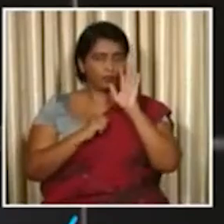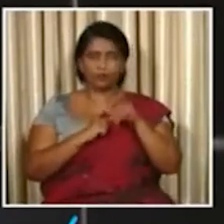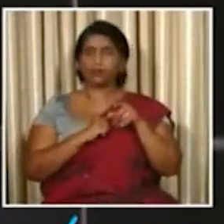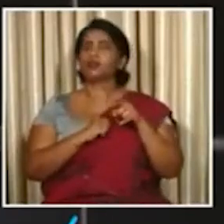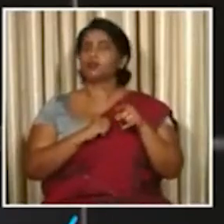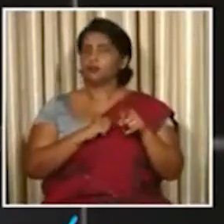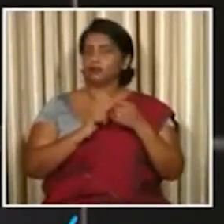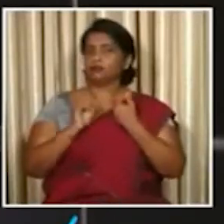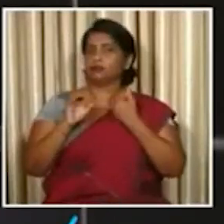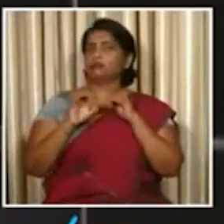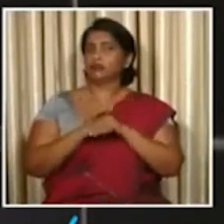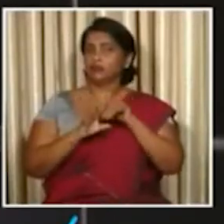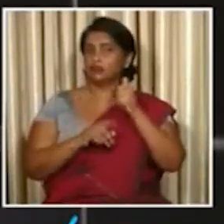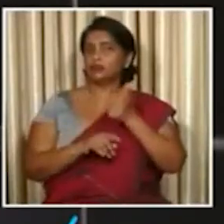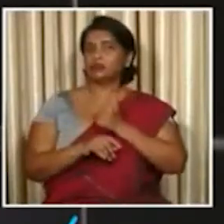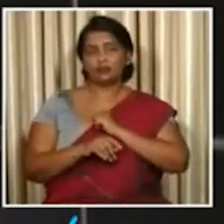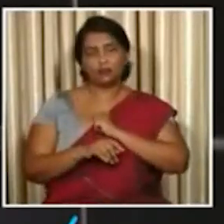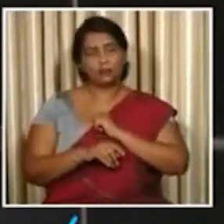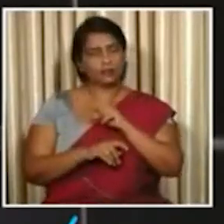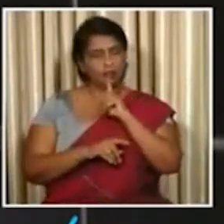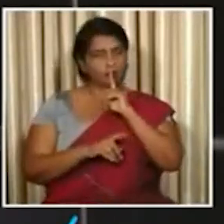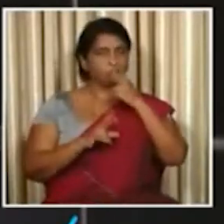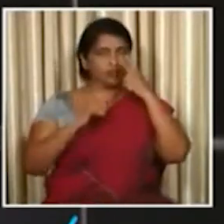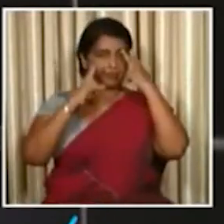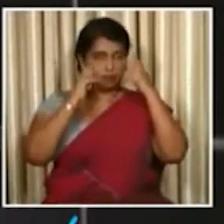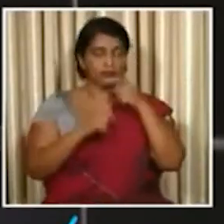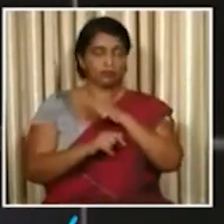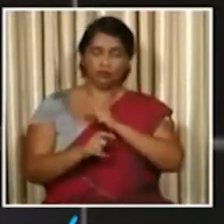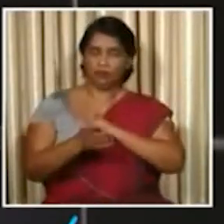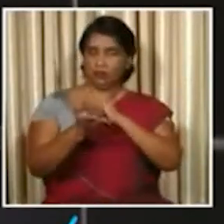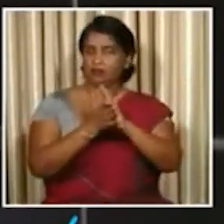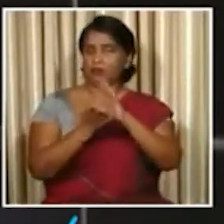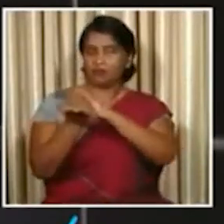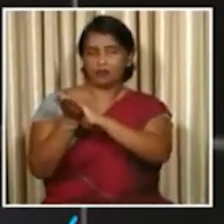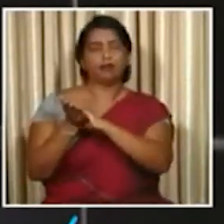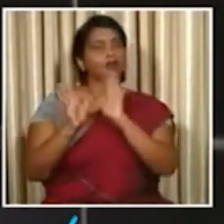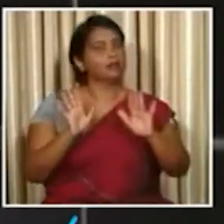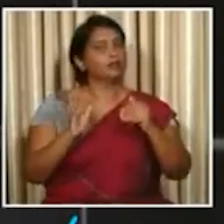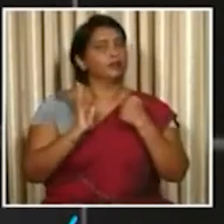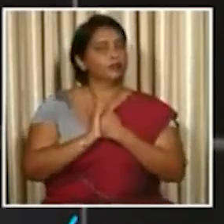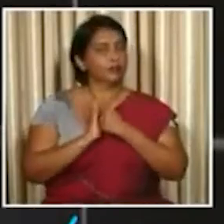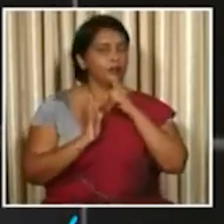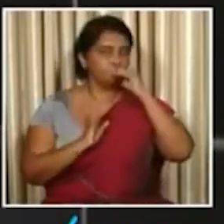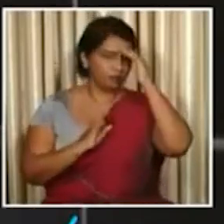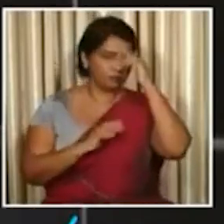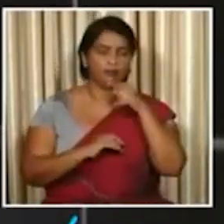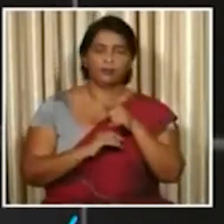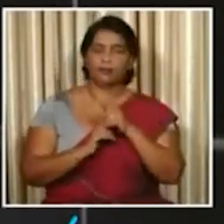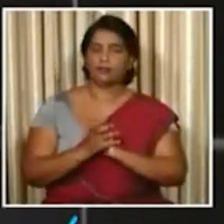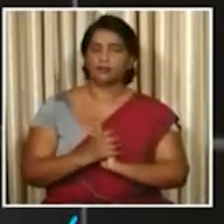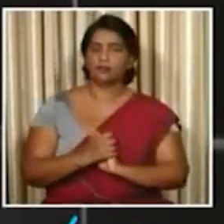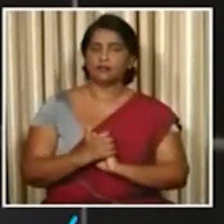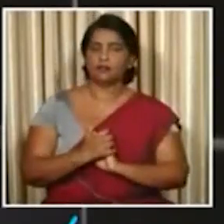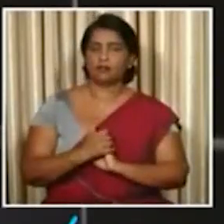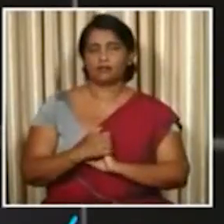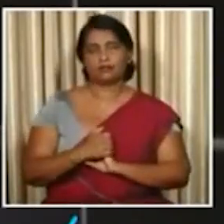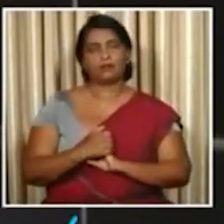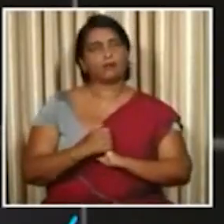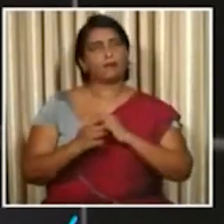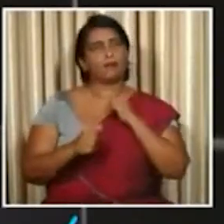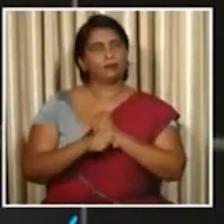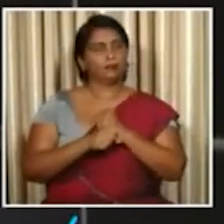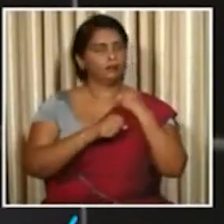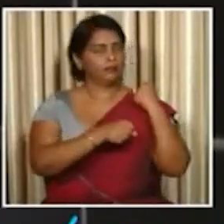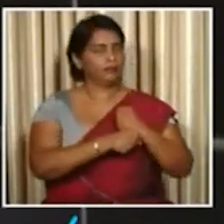done the same. But there is a catch here, Mr. Deputy Speaker. For a two-state solution to be of any relevance at